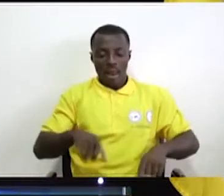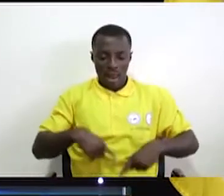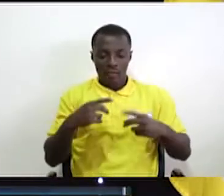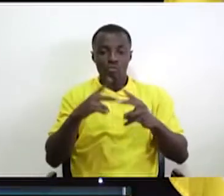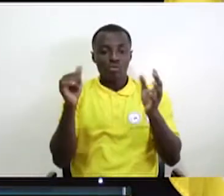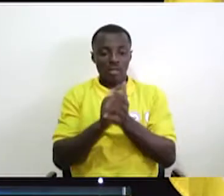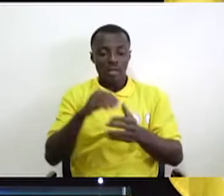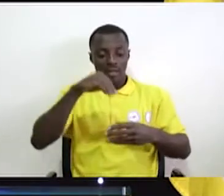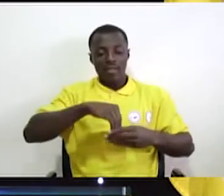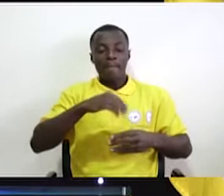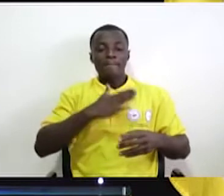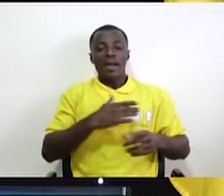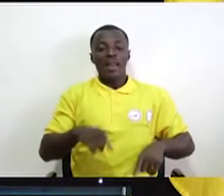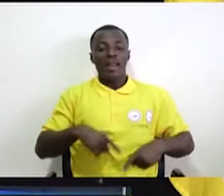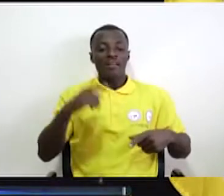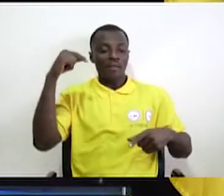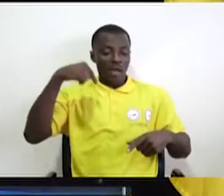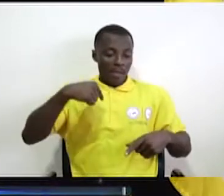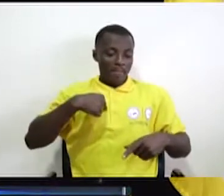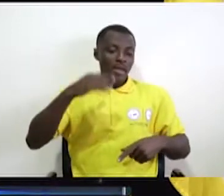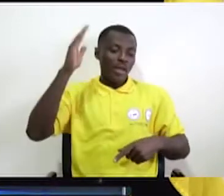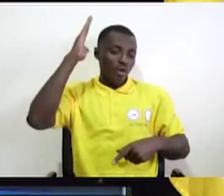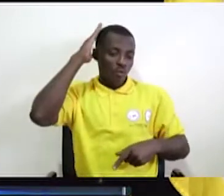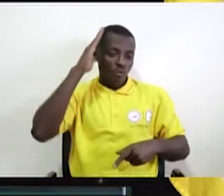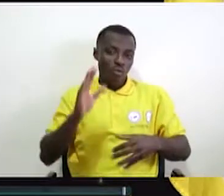I will be part of the resurrection.